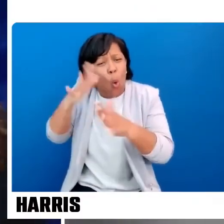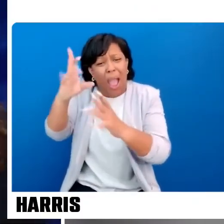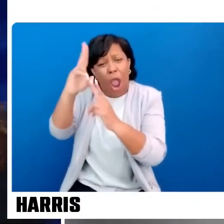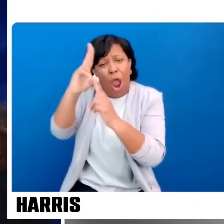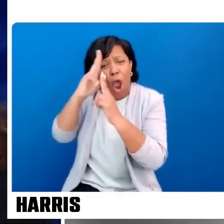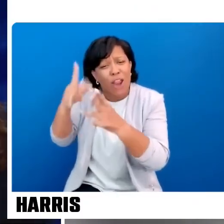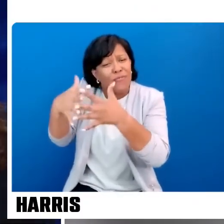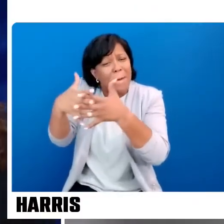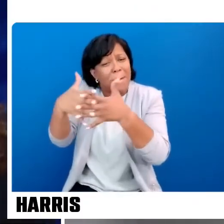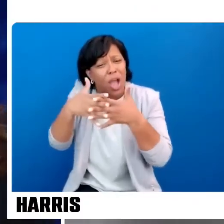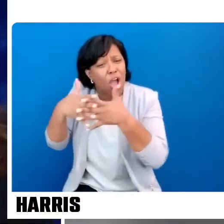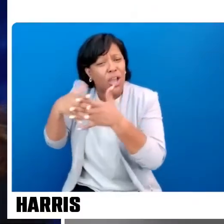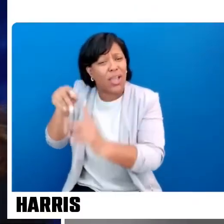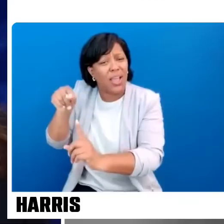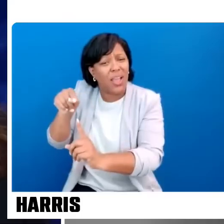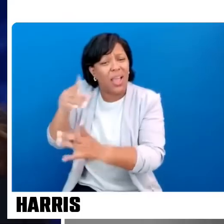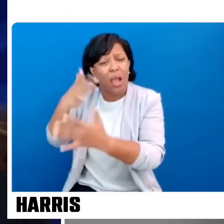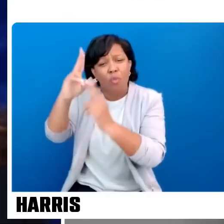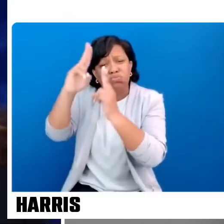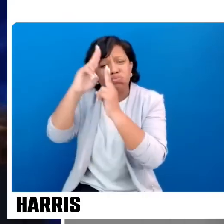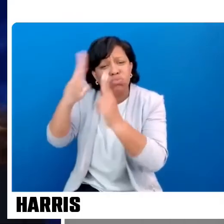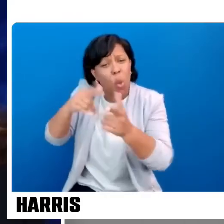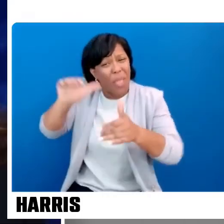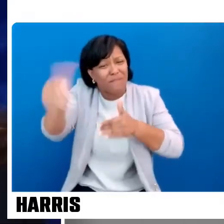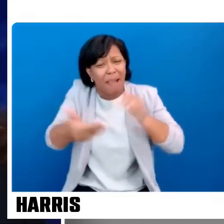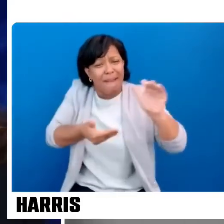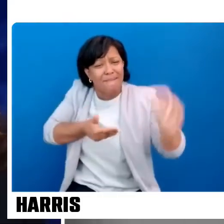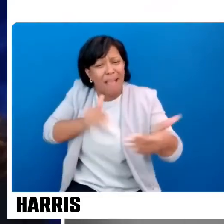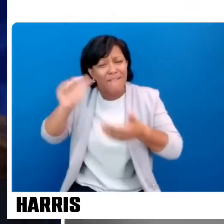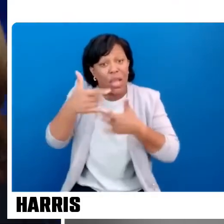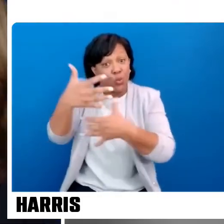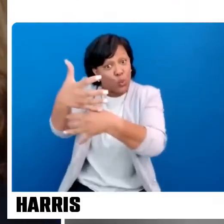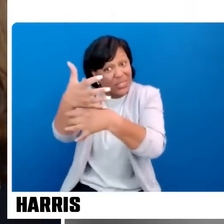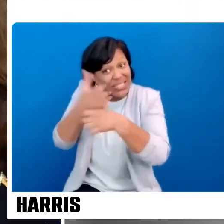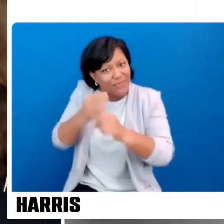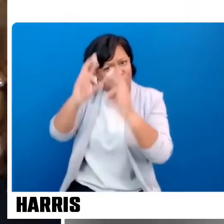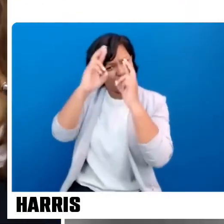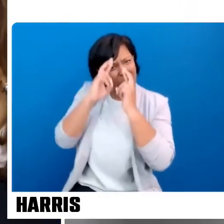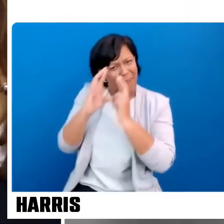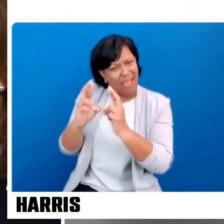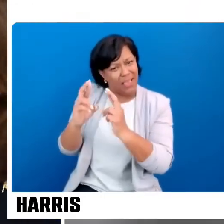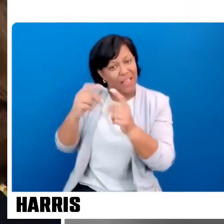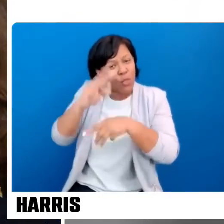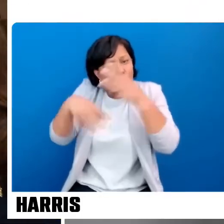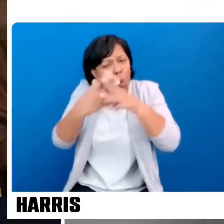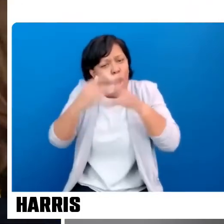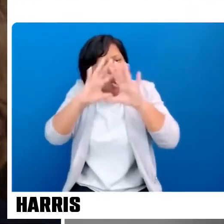and receive respected world leaders. And this